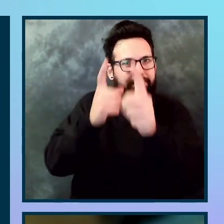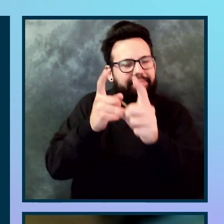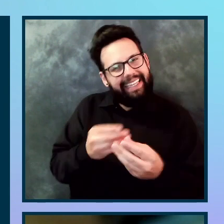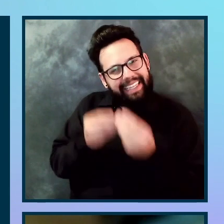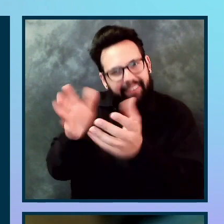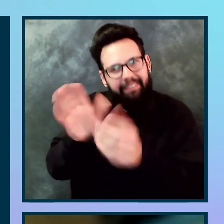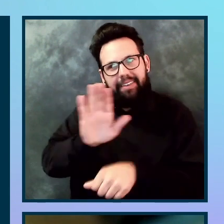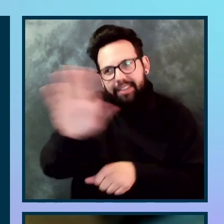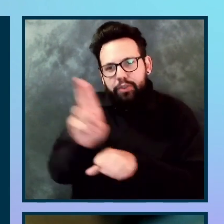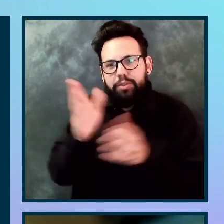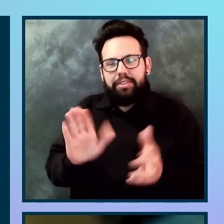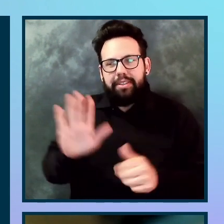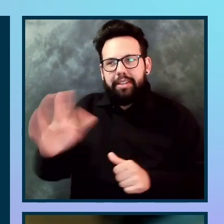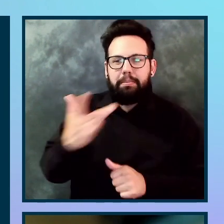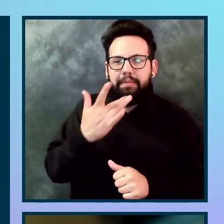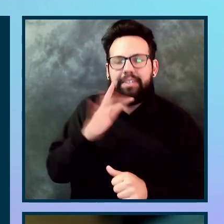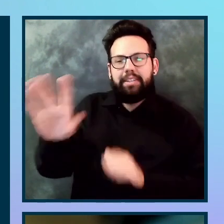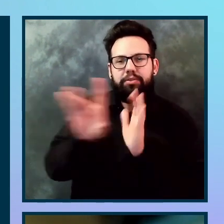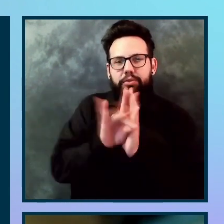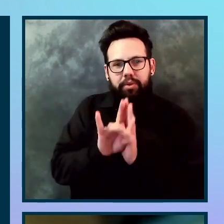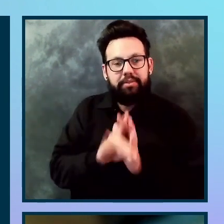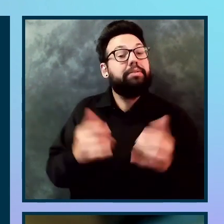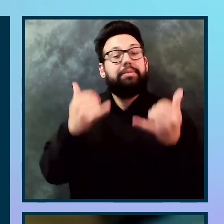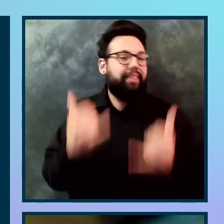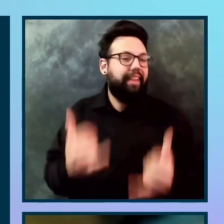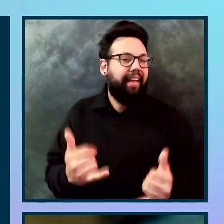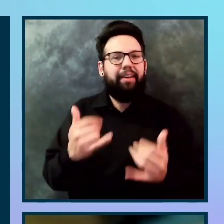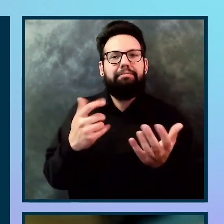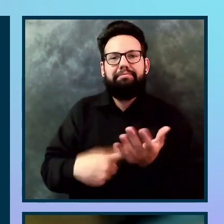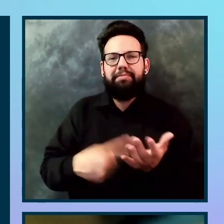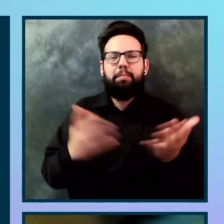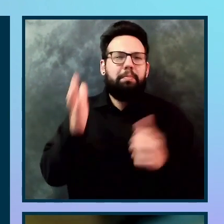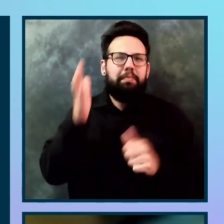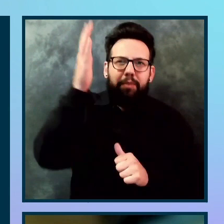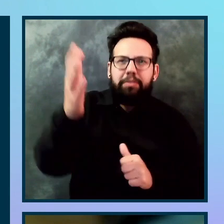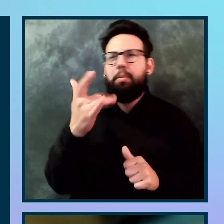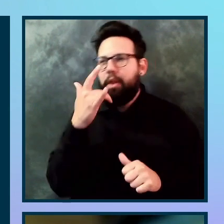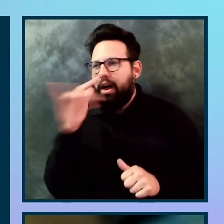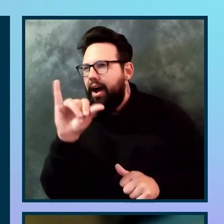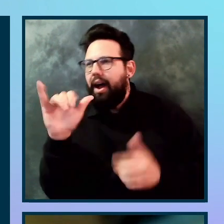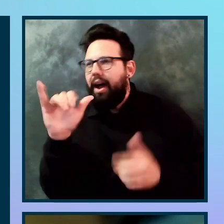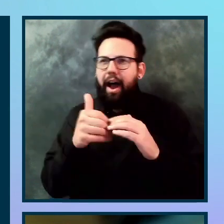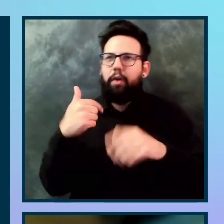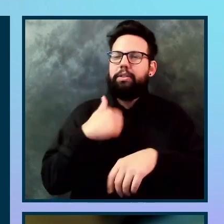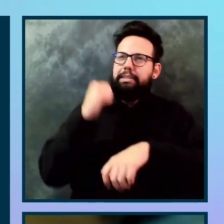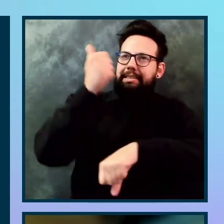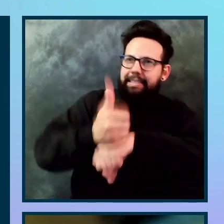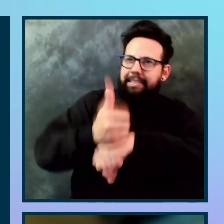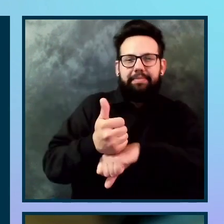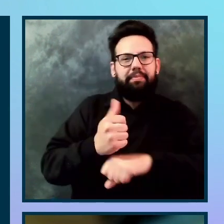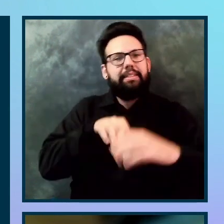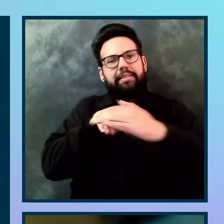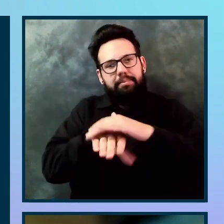choices. So this brings us into what we need for the future. And how do we create accessible XR